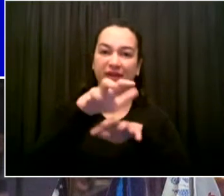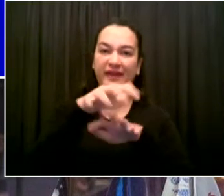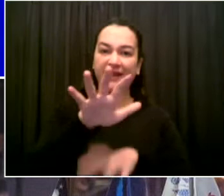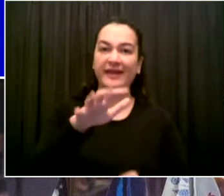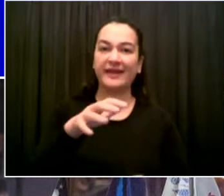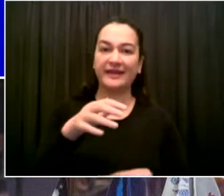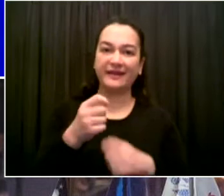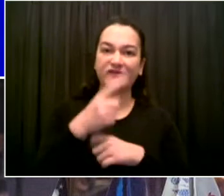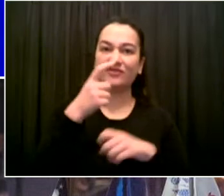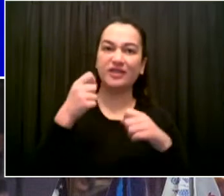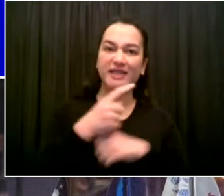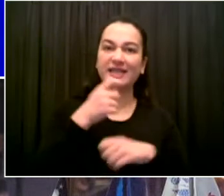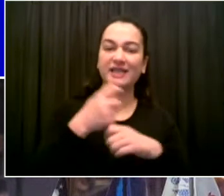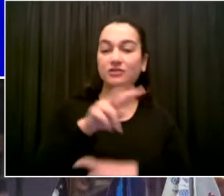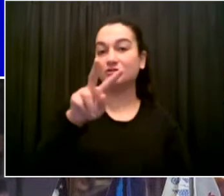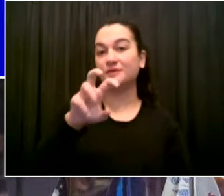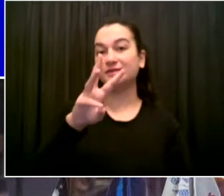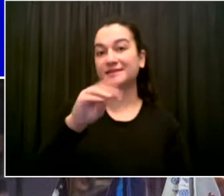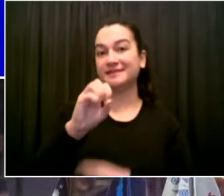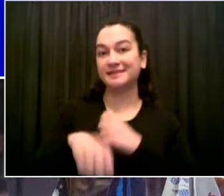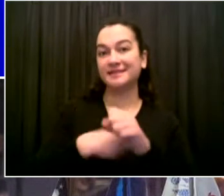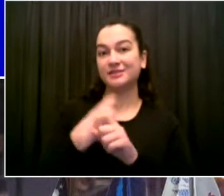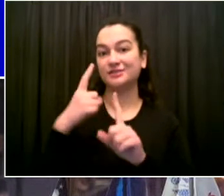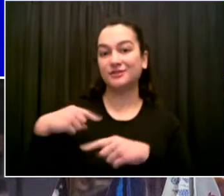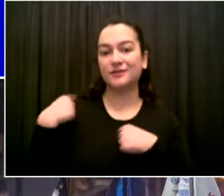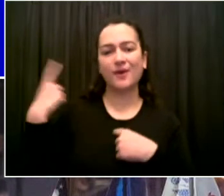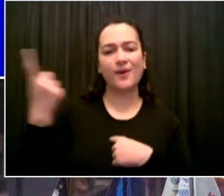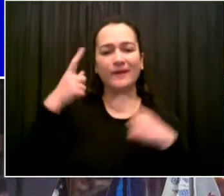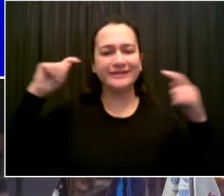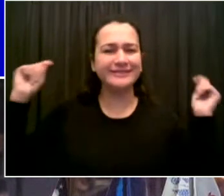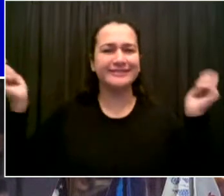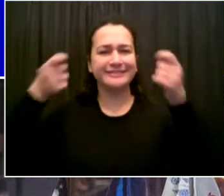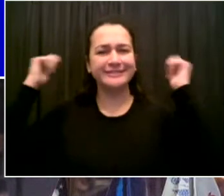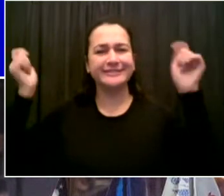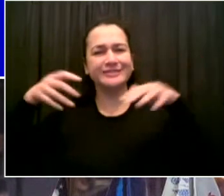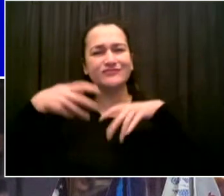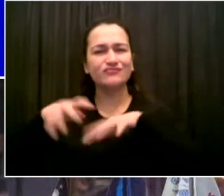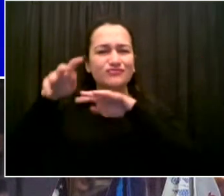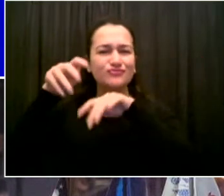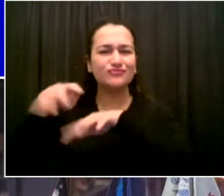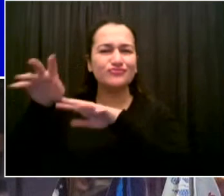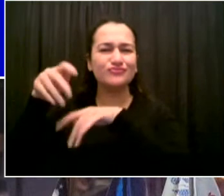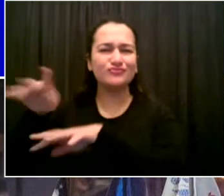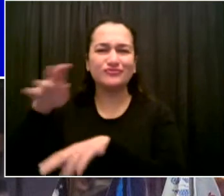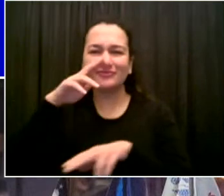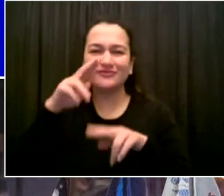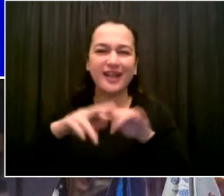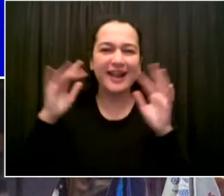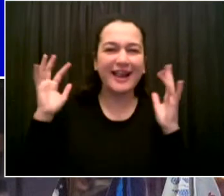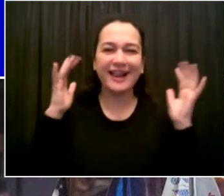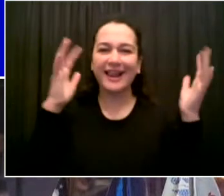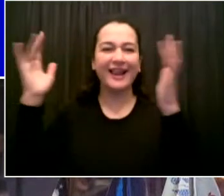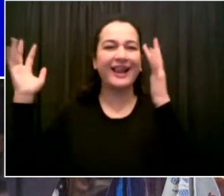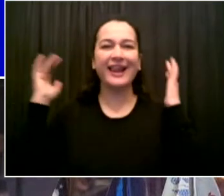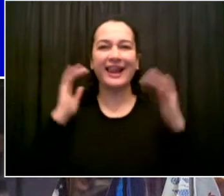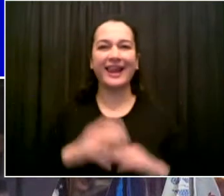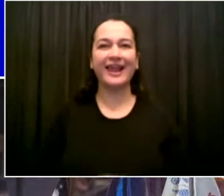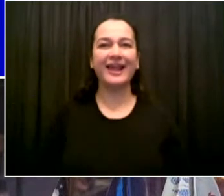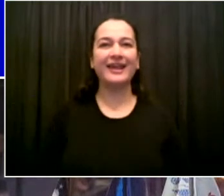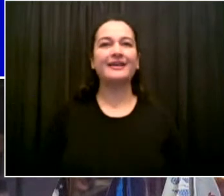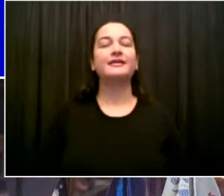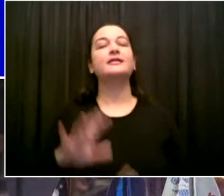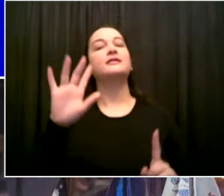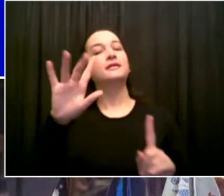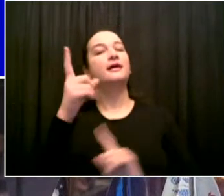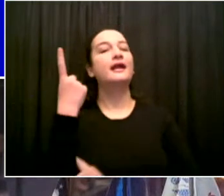pandemic, and yet it has survived. Very, very modestly this last year and this year, a little bit bigger, a little bit better,